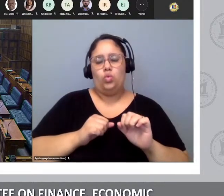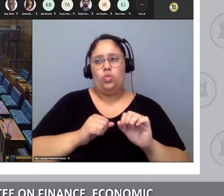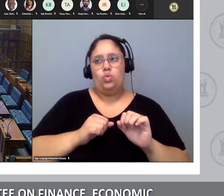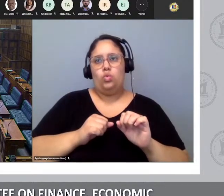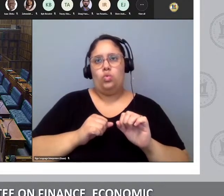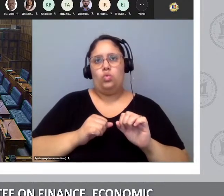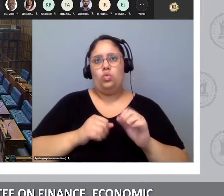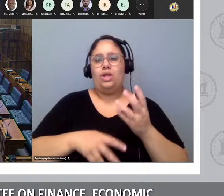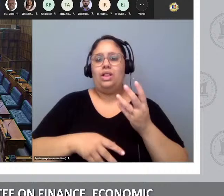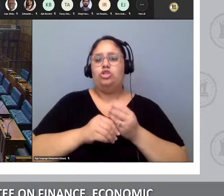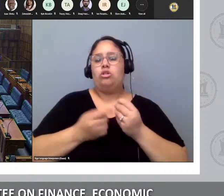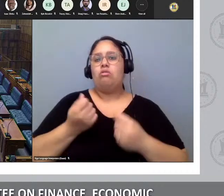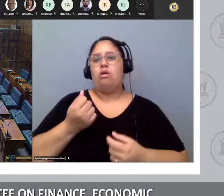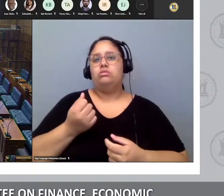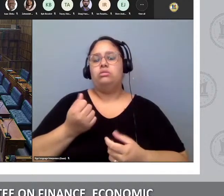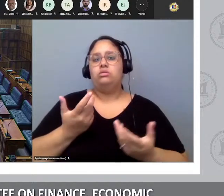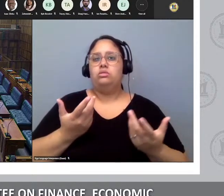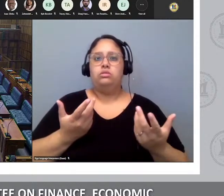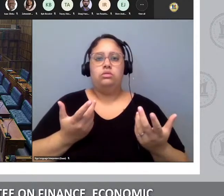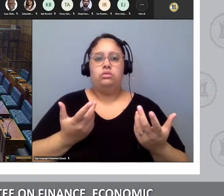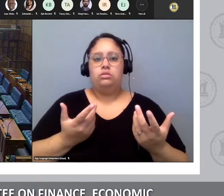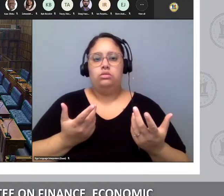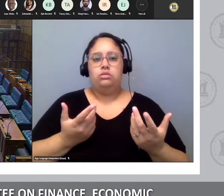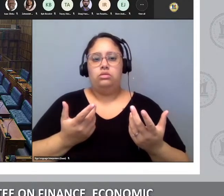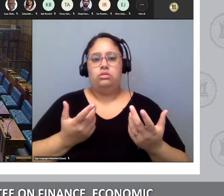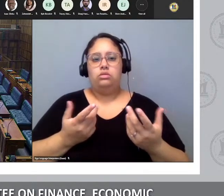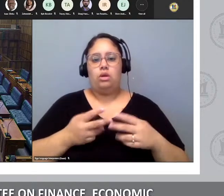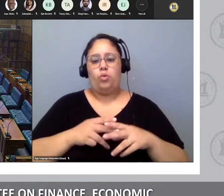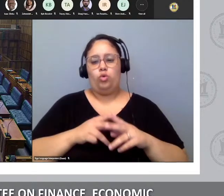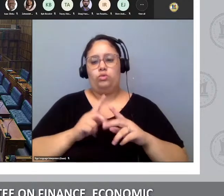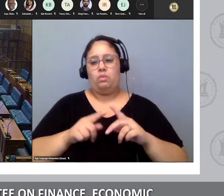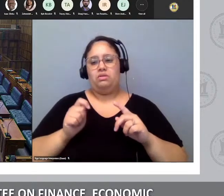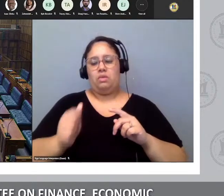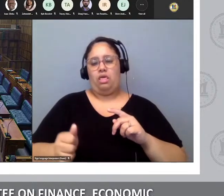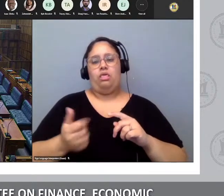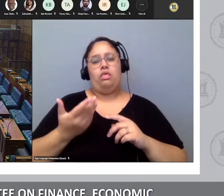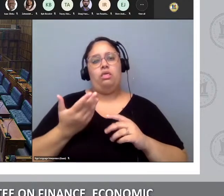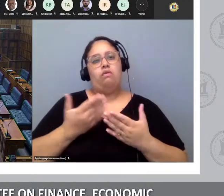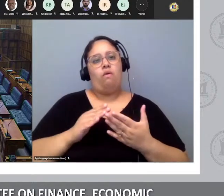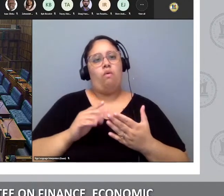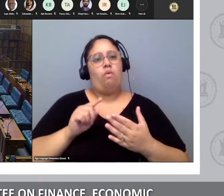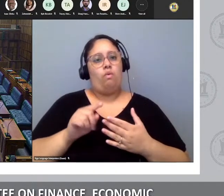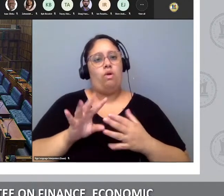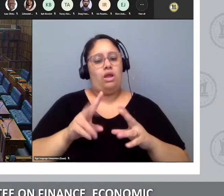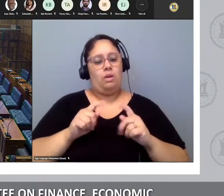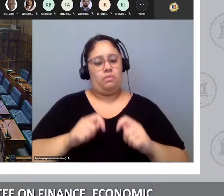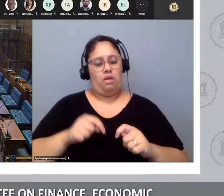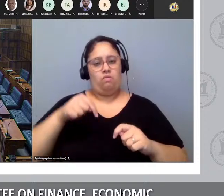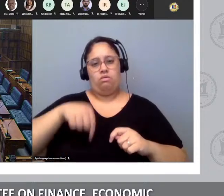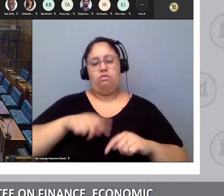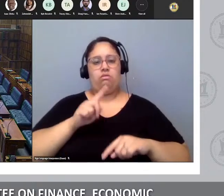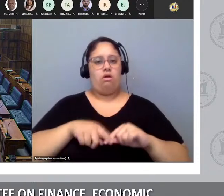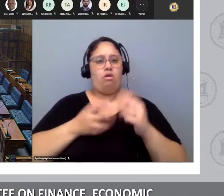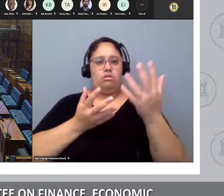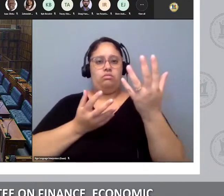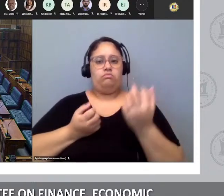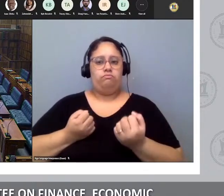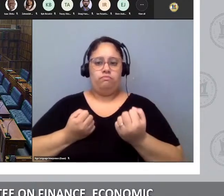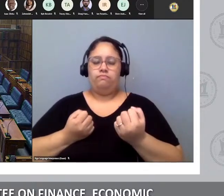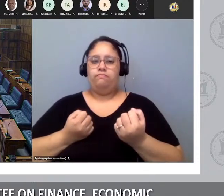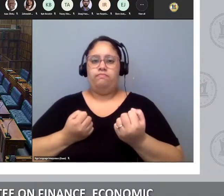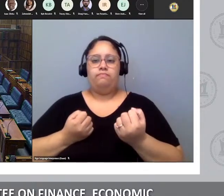the the additional cost that uh producers need to incur if the Cape Town Port is not able